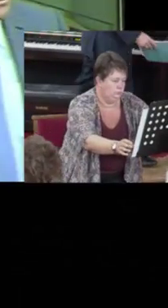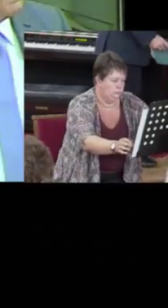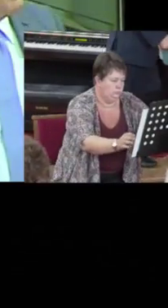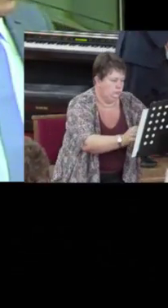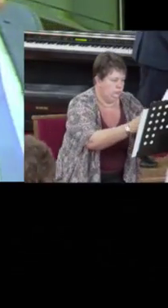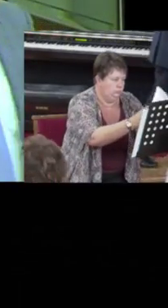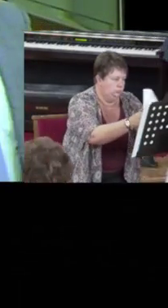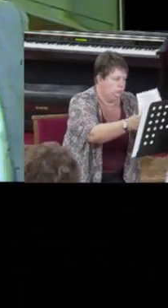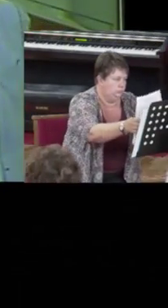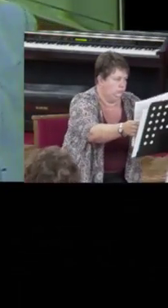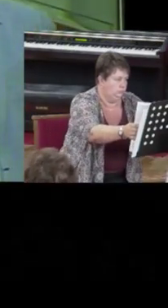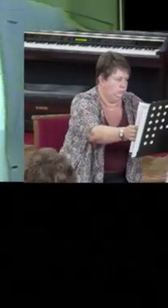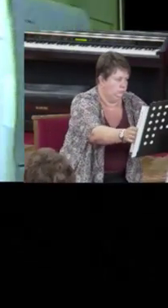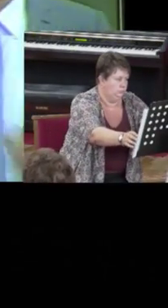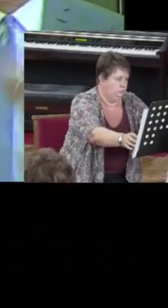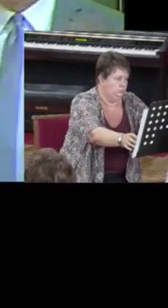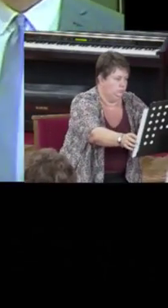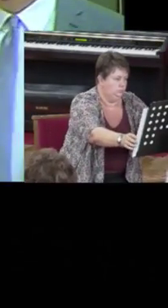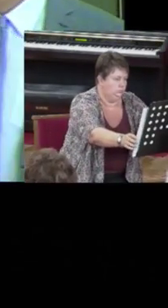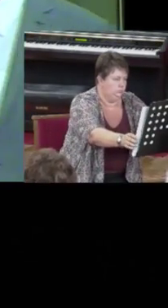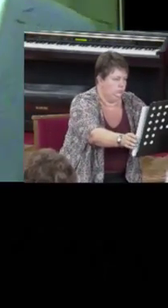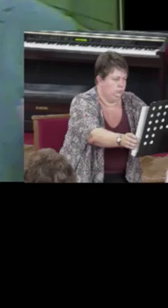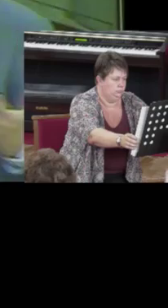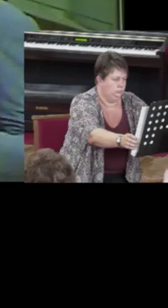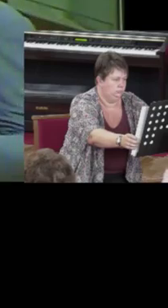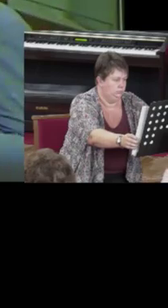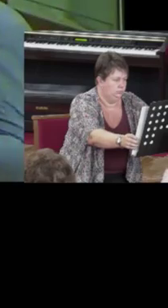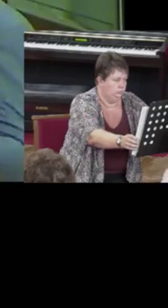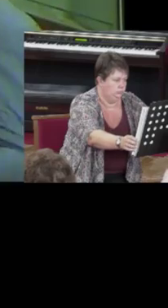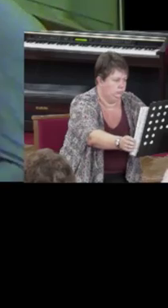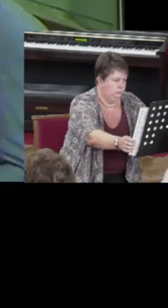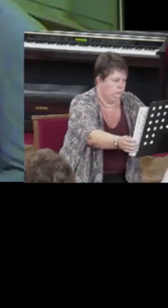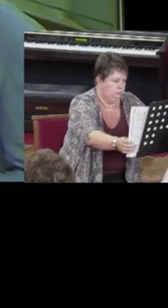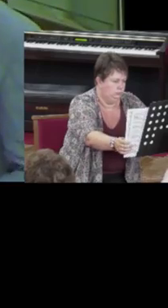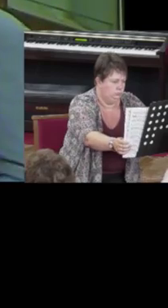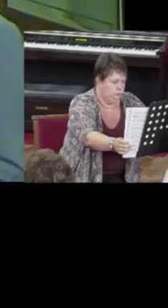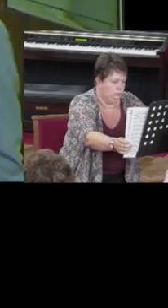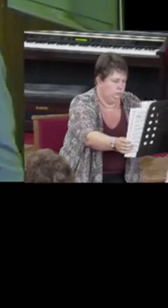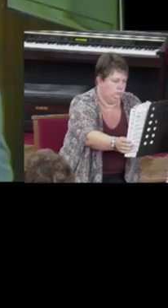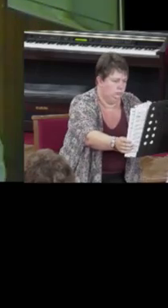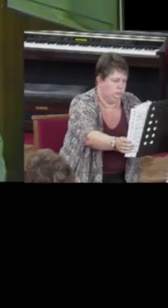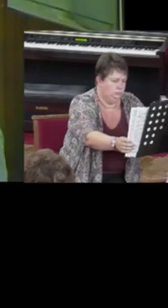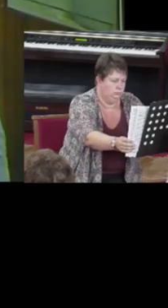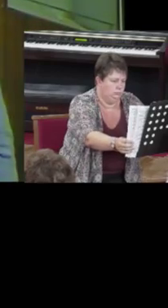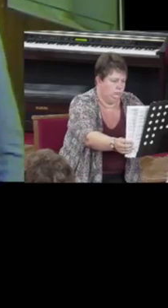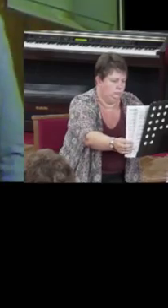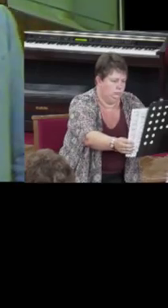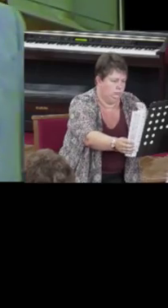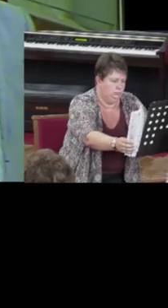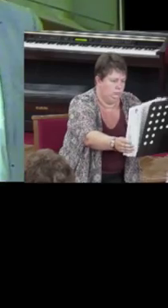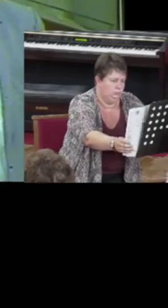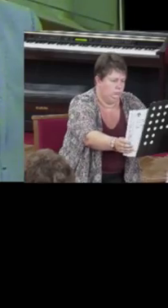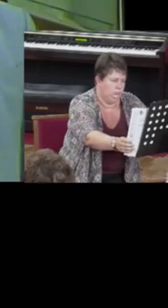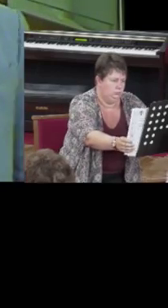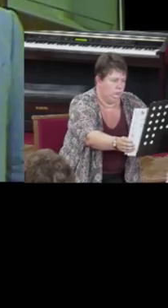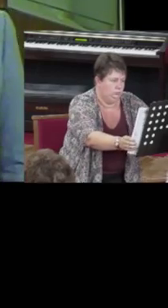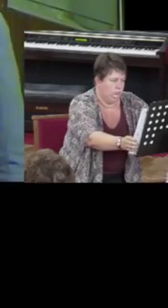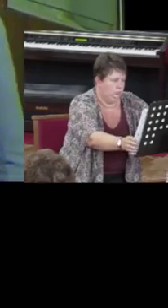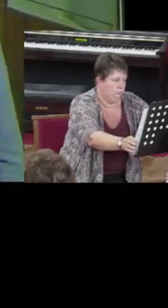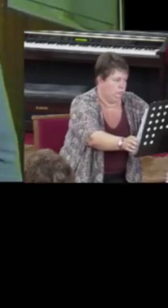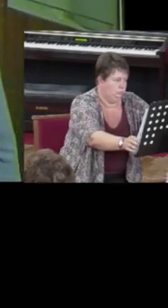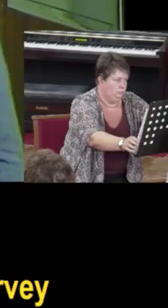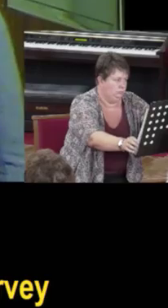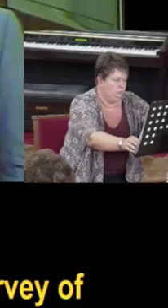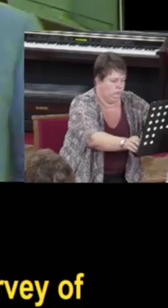I guess if I were to do a survey of this congregation as to what your favourite Bible passage or your favourite Bible